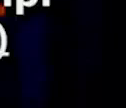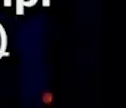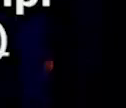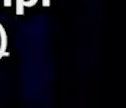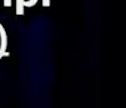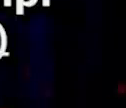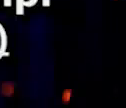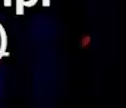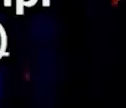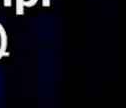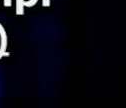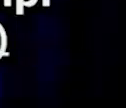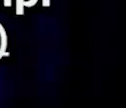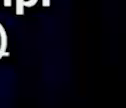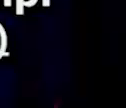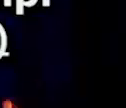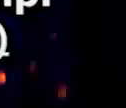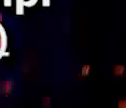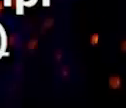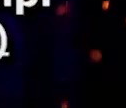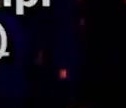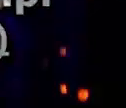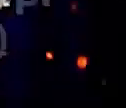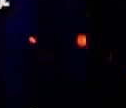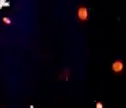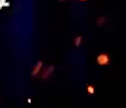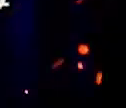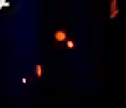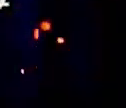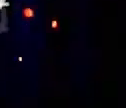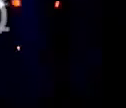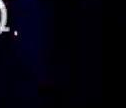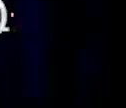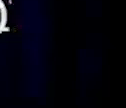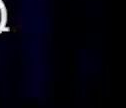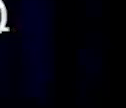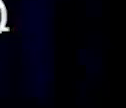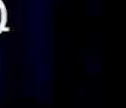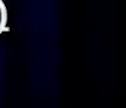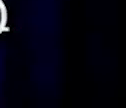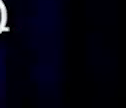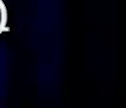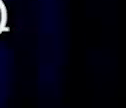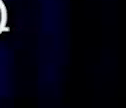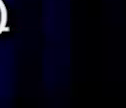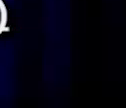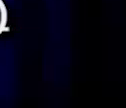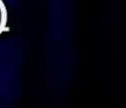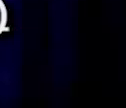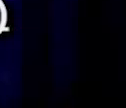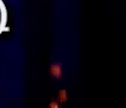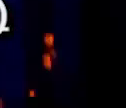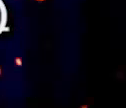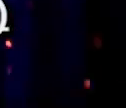the Lamb is its lamp. The nations will walk by its light, and the kings of the earth will bring